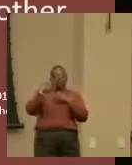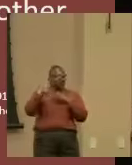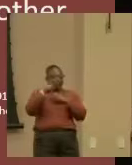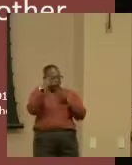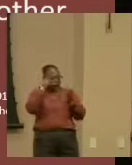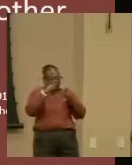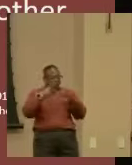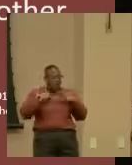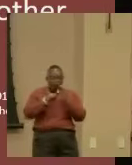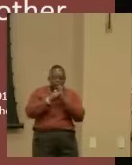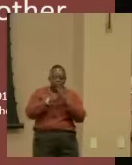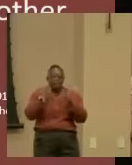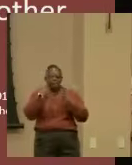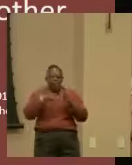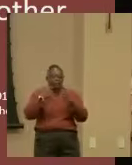that too.